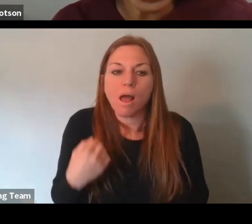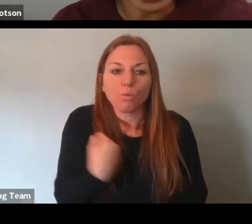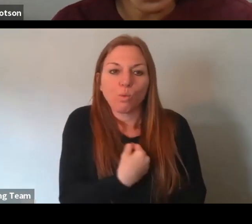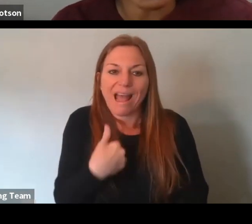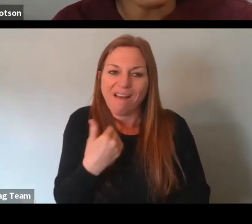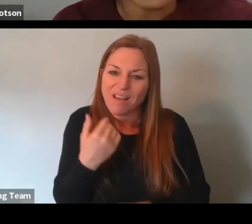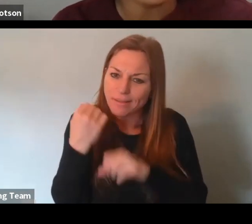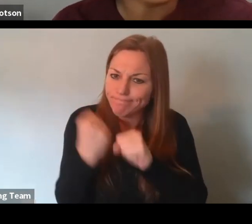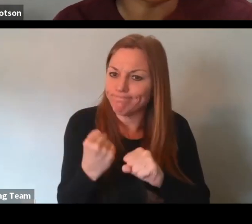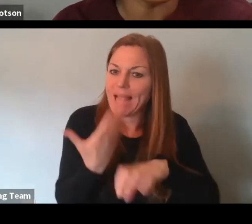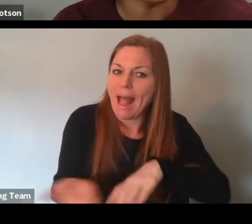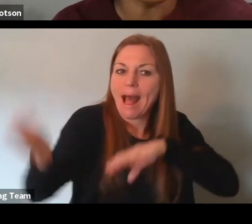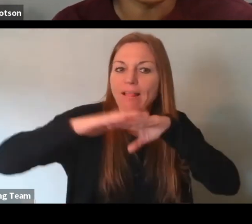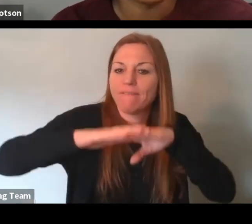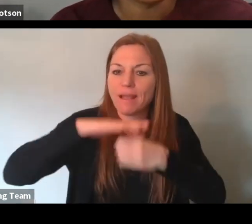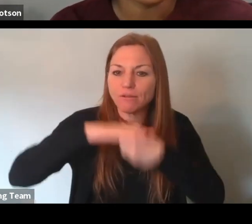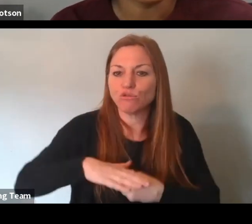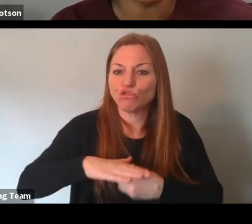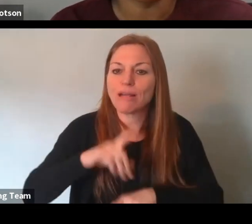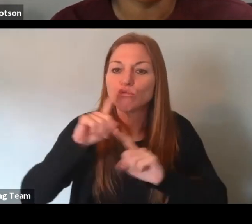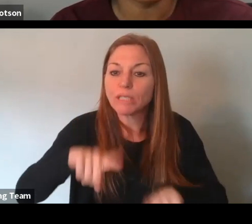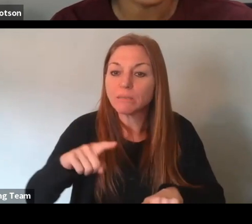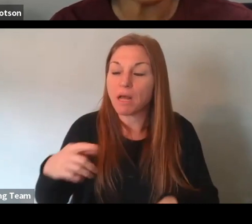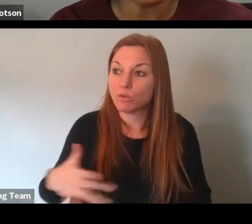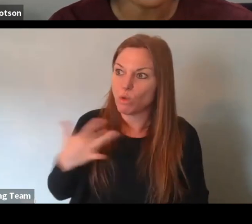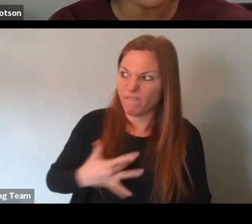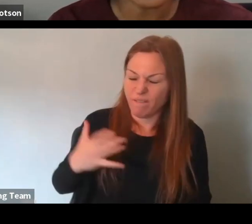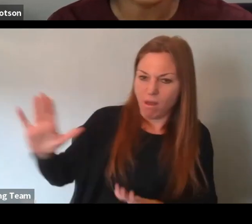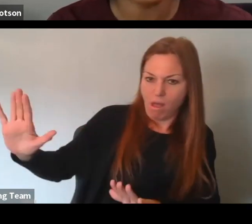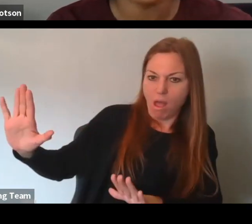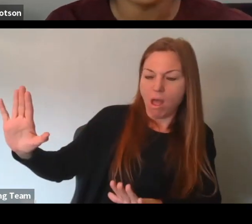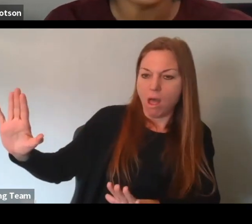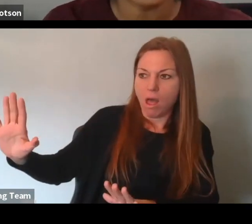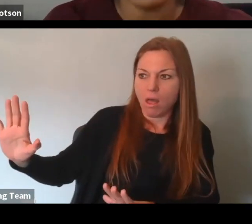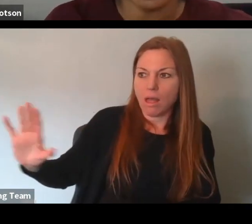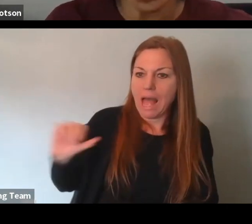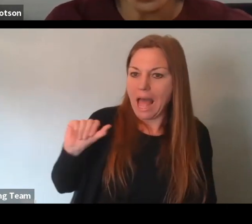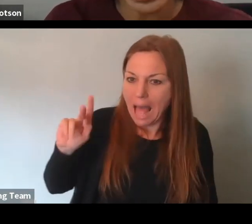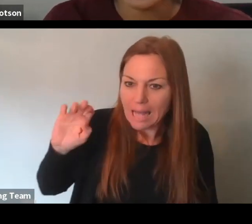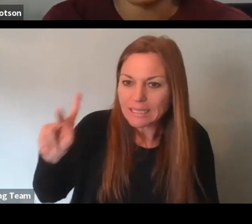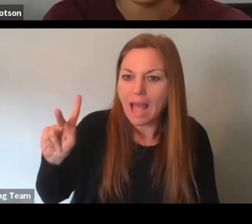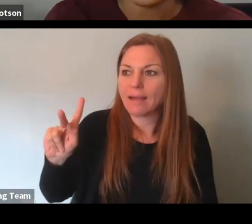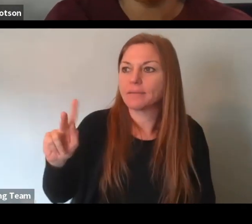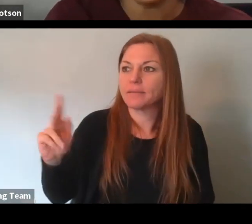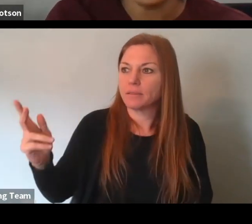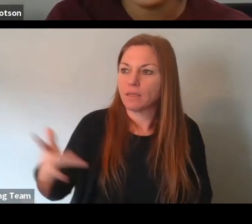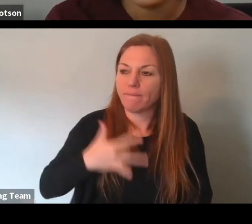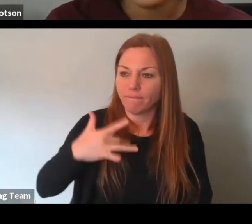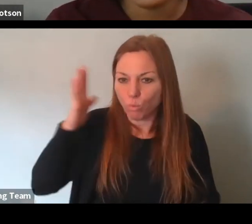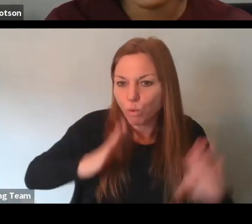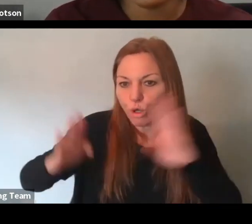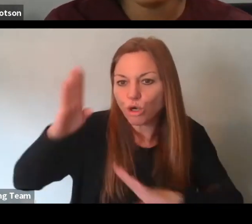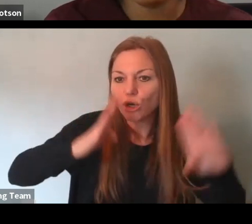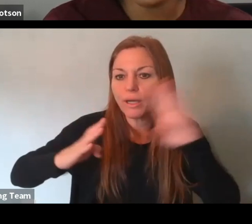being attacked or being worried about facing discrimination that can cause hypervigilance. So looking